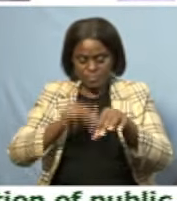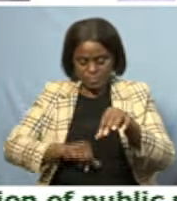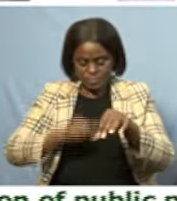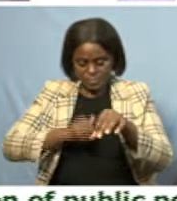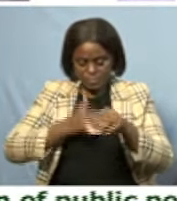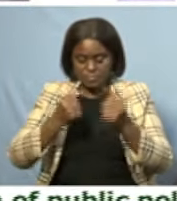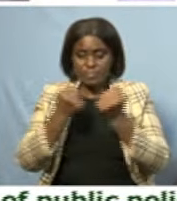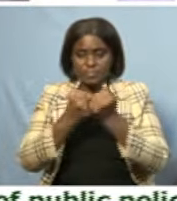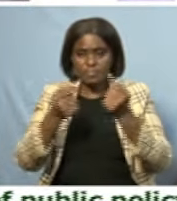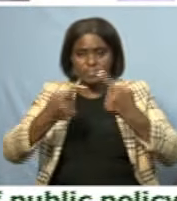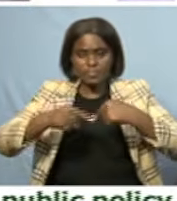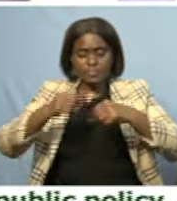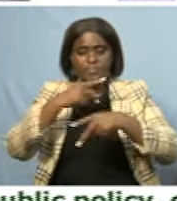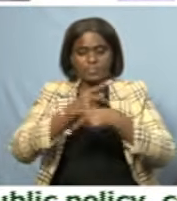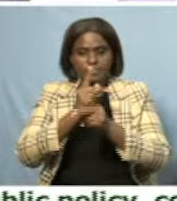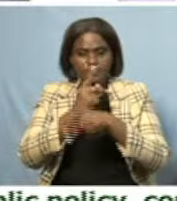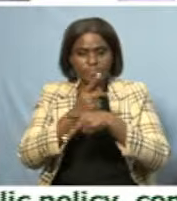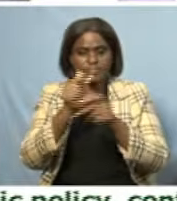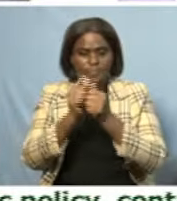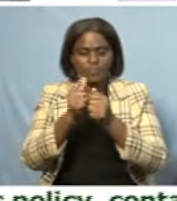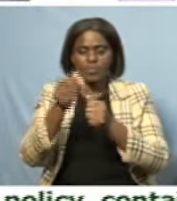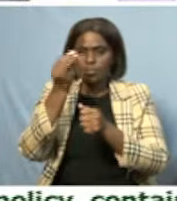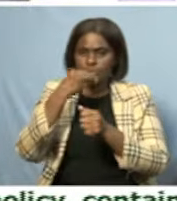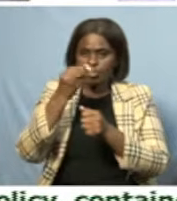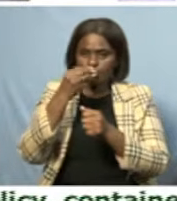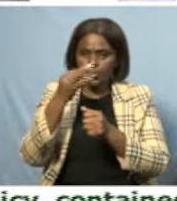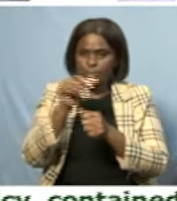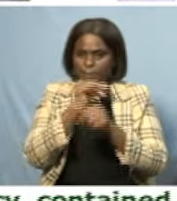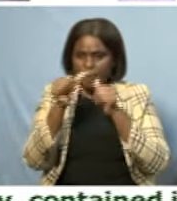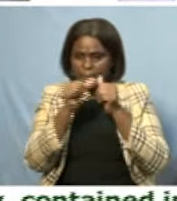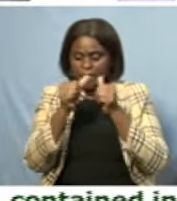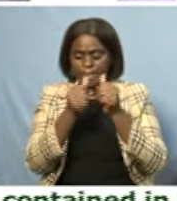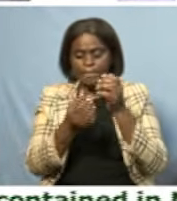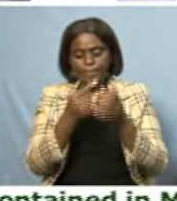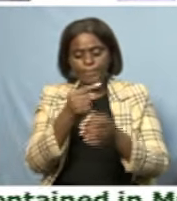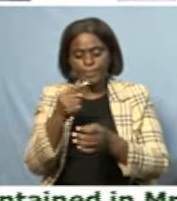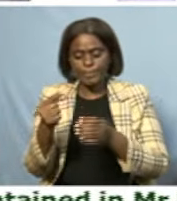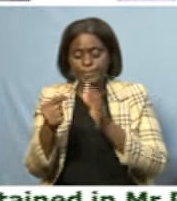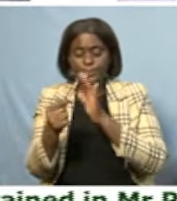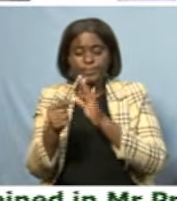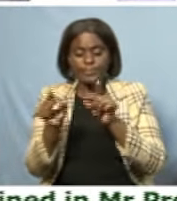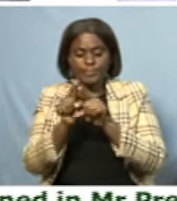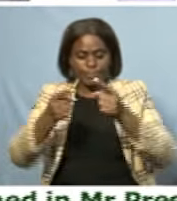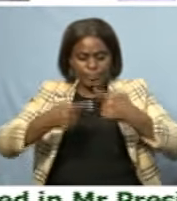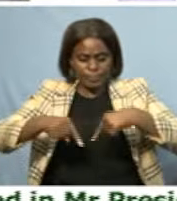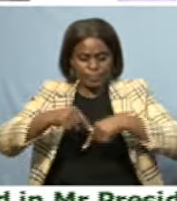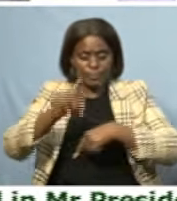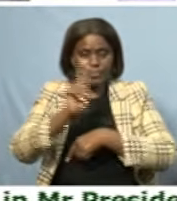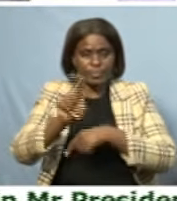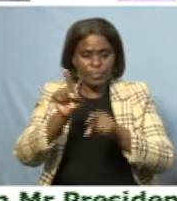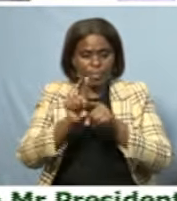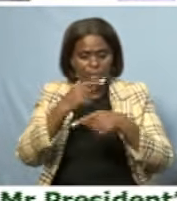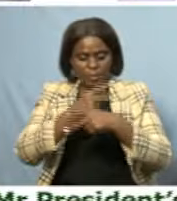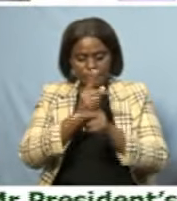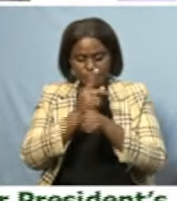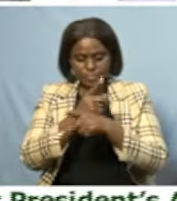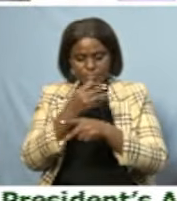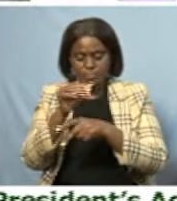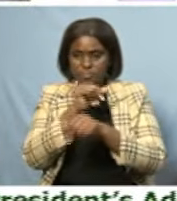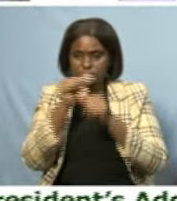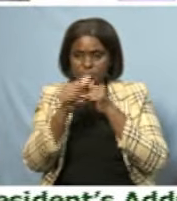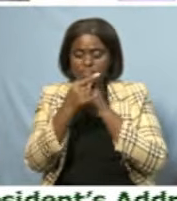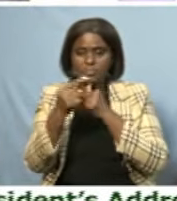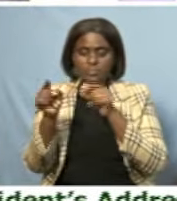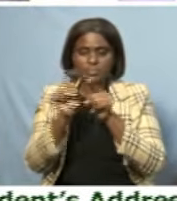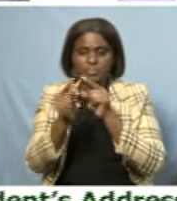are supporting local production and consumption of agricultural goods. Local consumption and production of agricultural